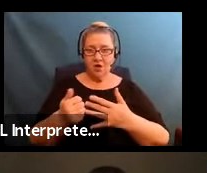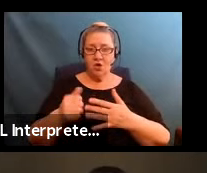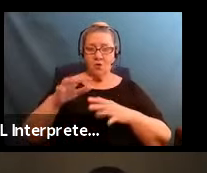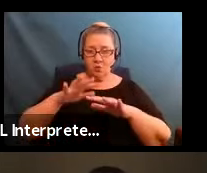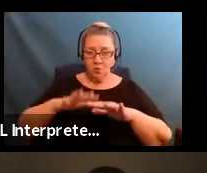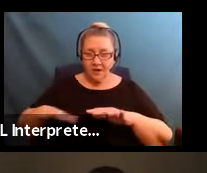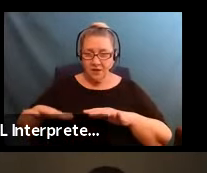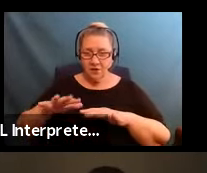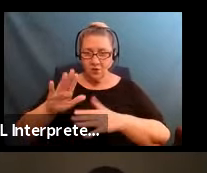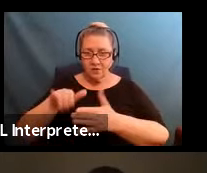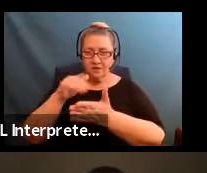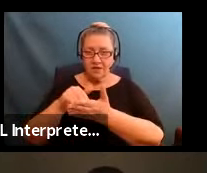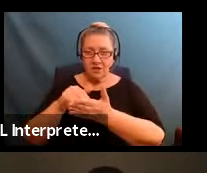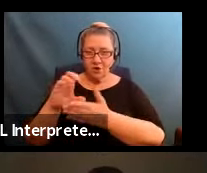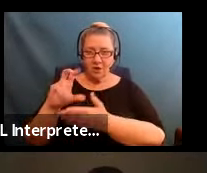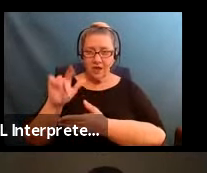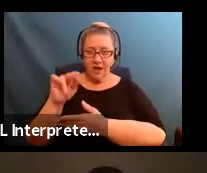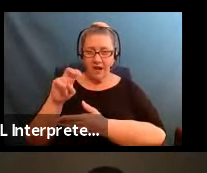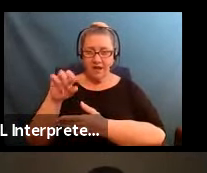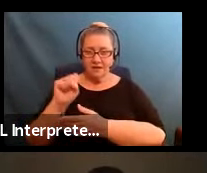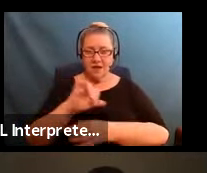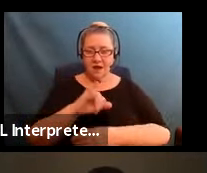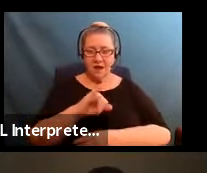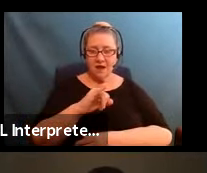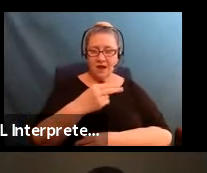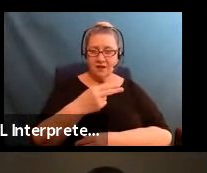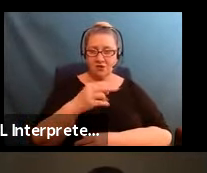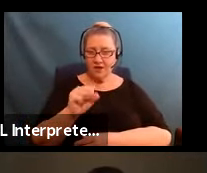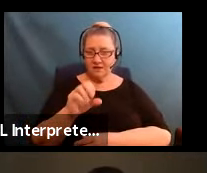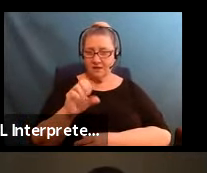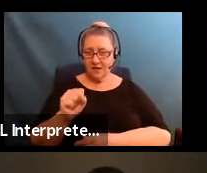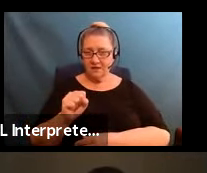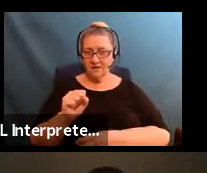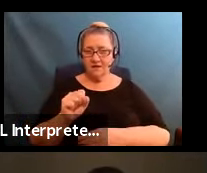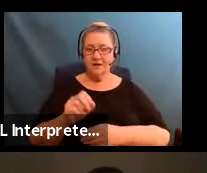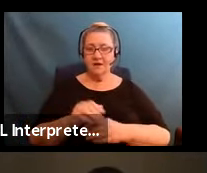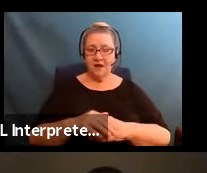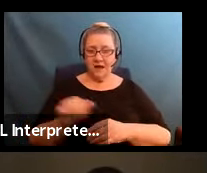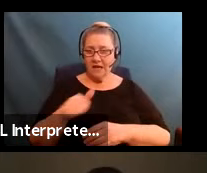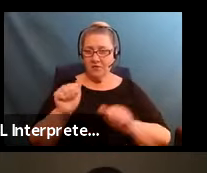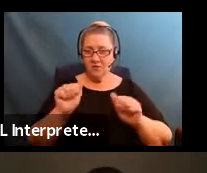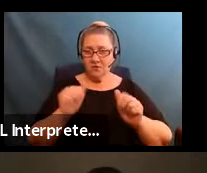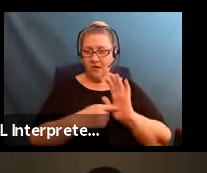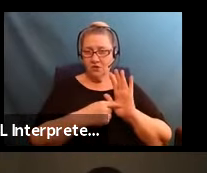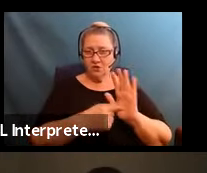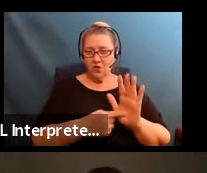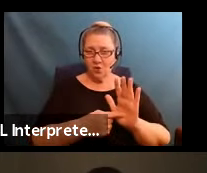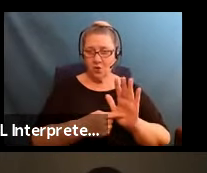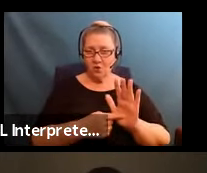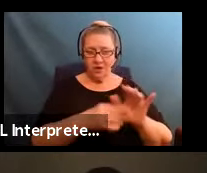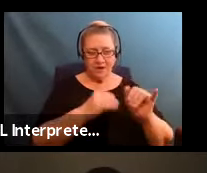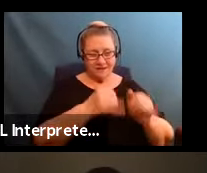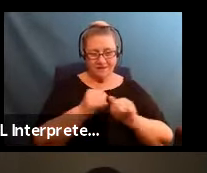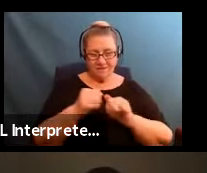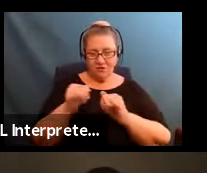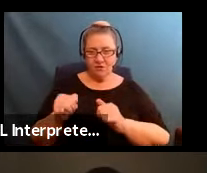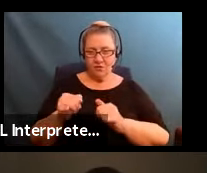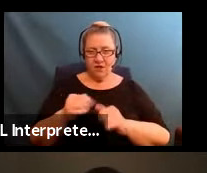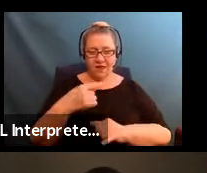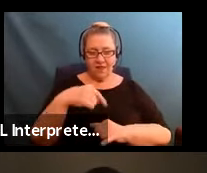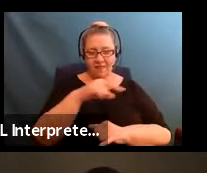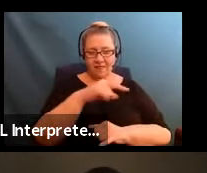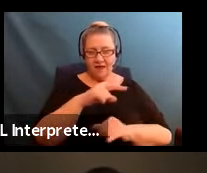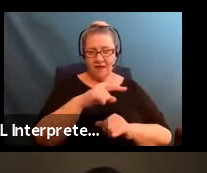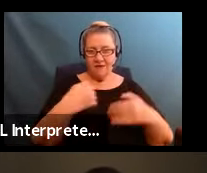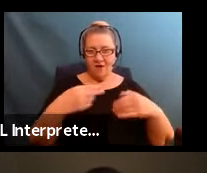clients, IHSS recipients, and others who can show on an individual basis that they're at high risk of dying from